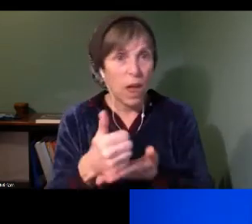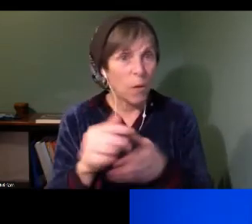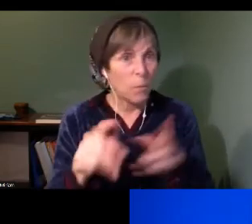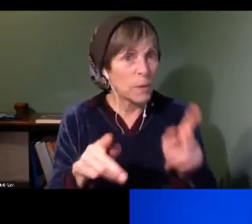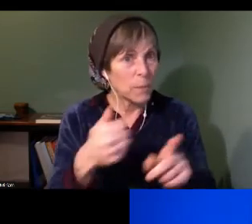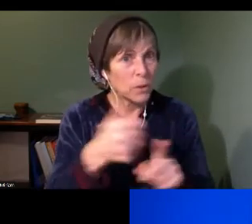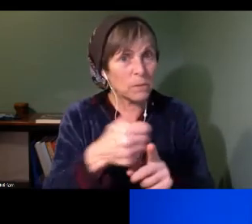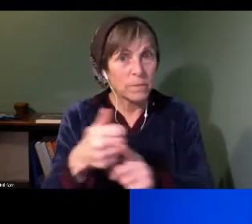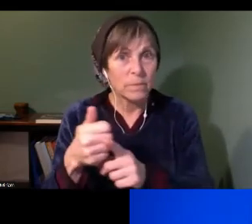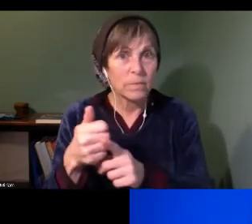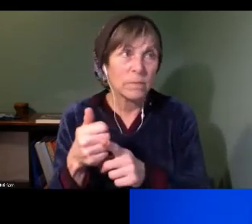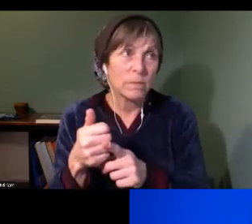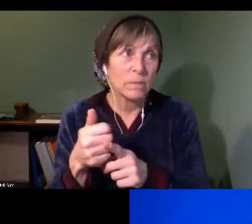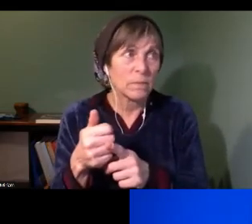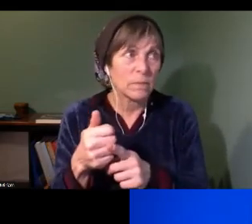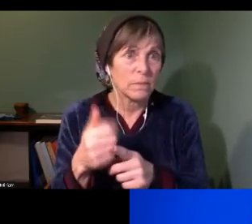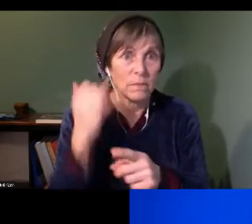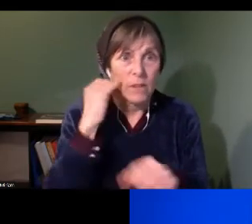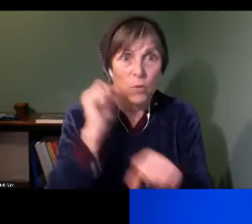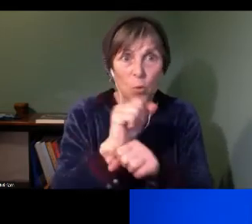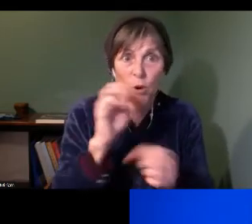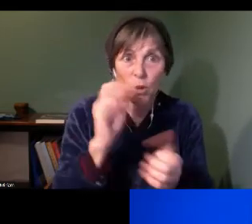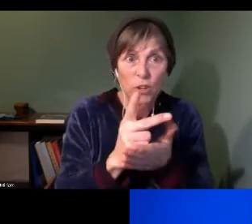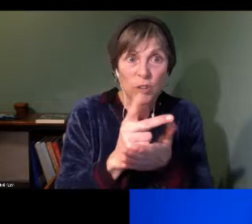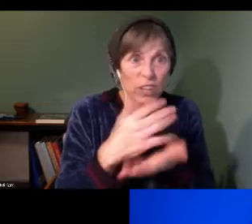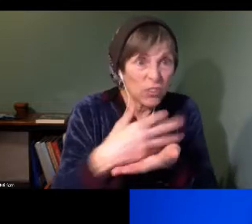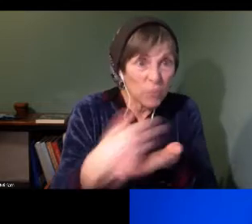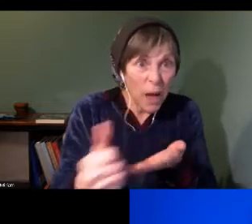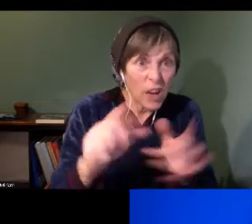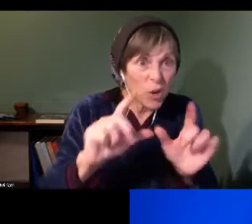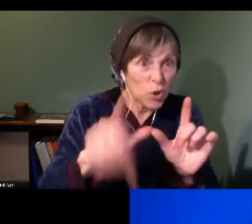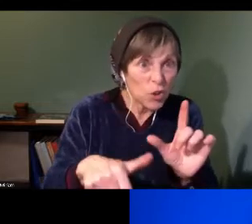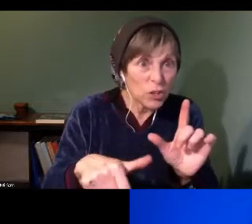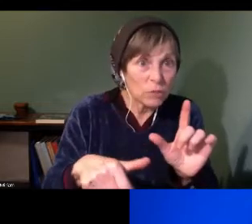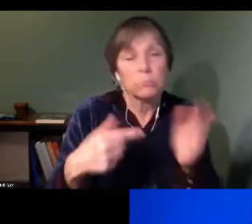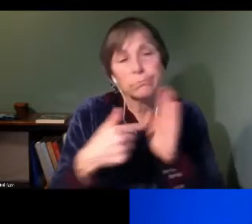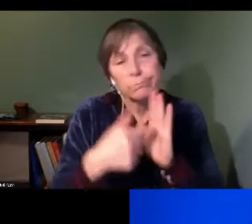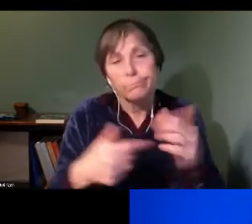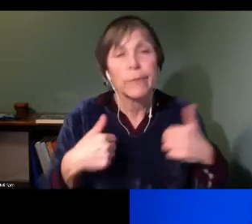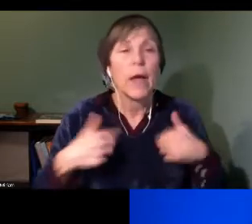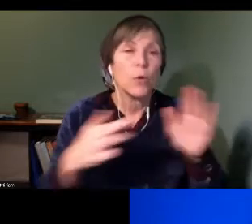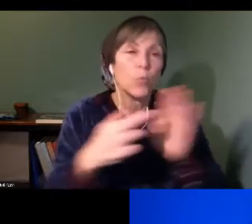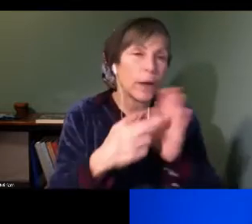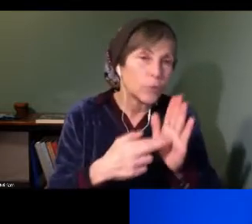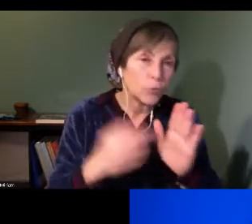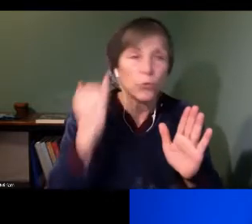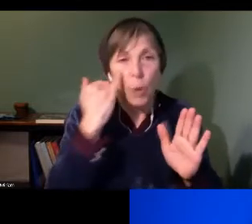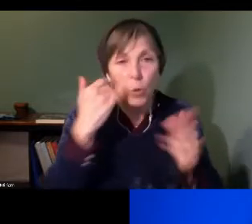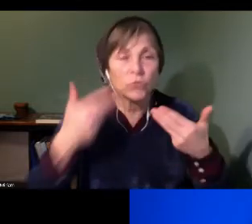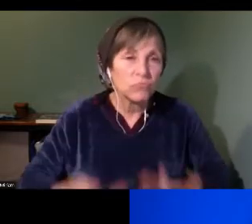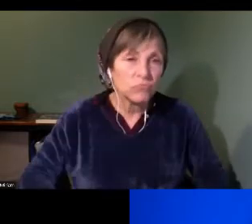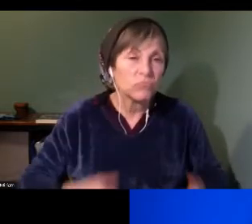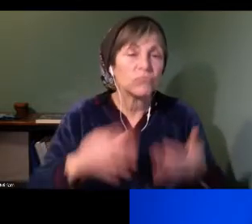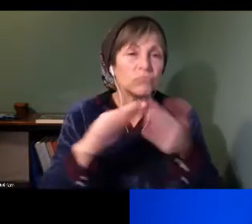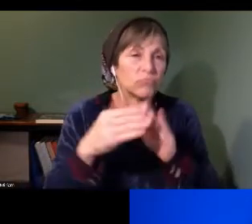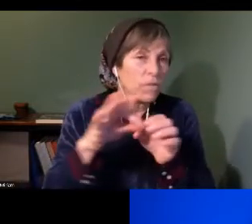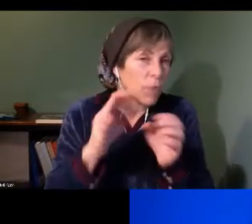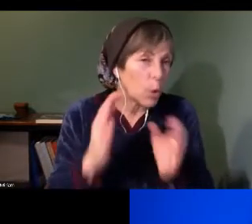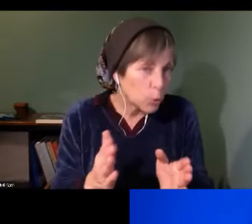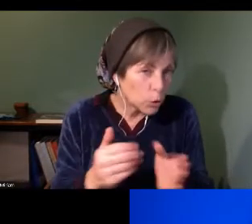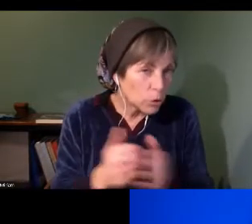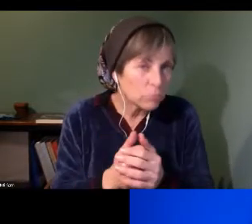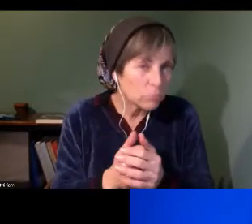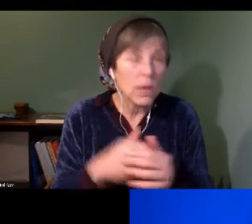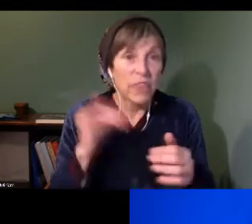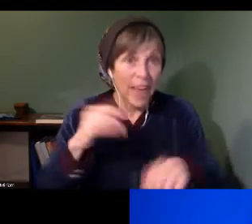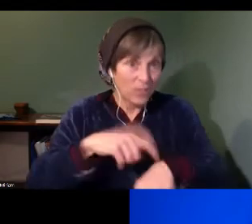you know whose work authorization expires and so for example I I register as a municipal voter uh what in a period when